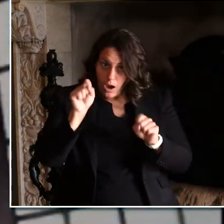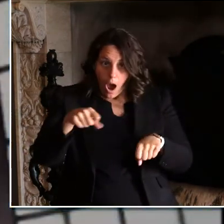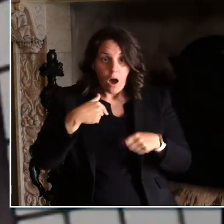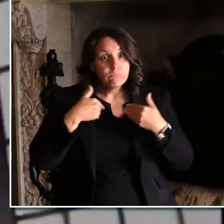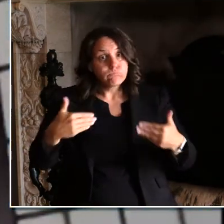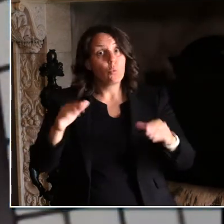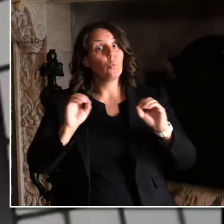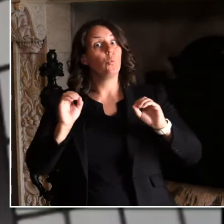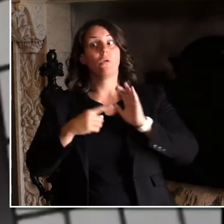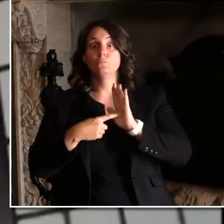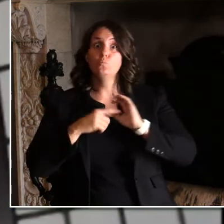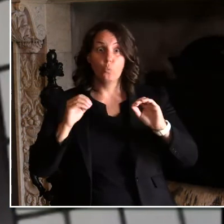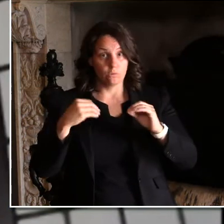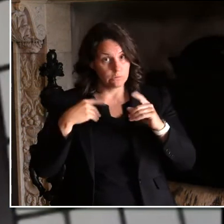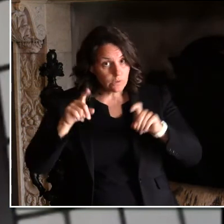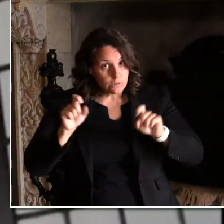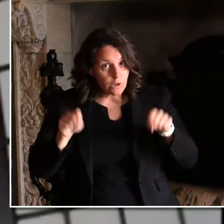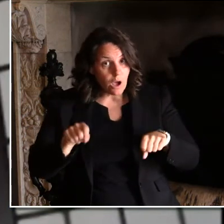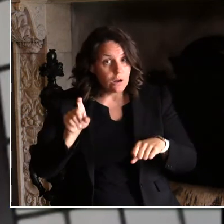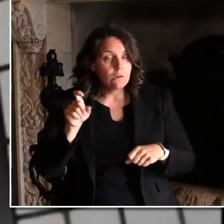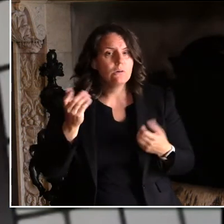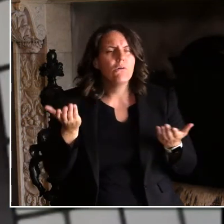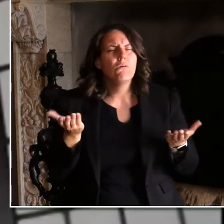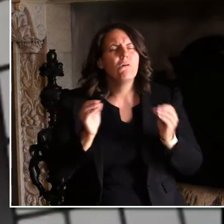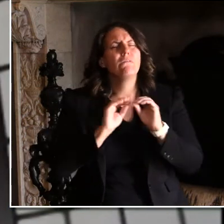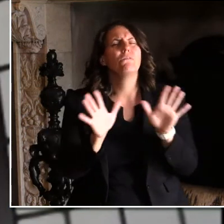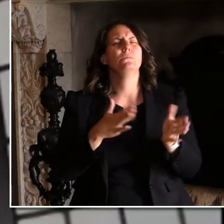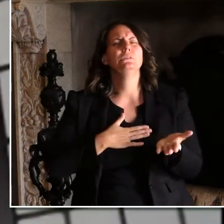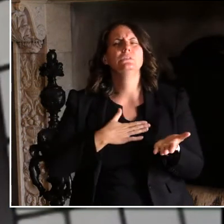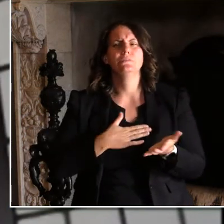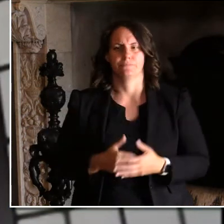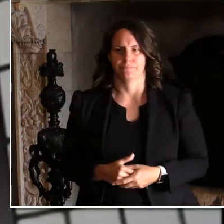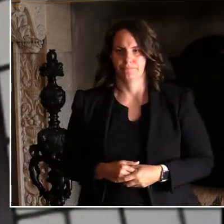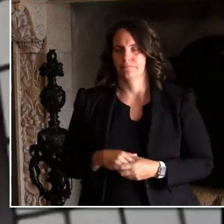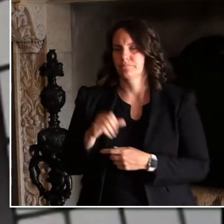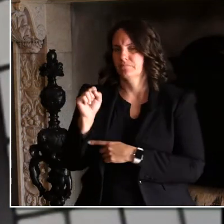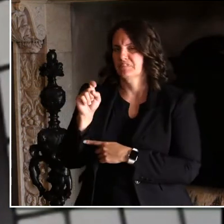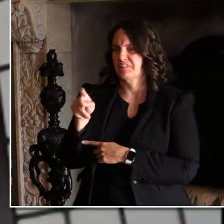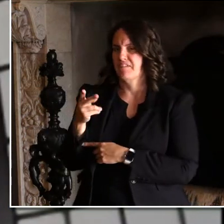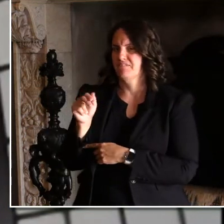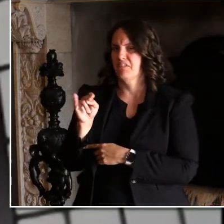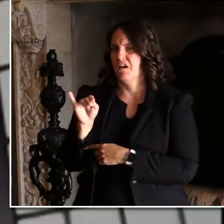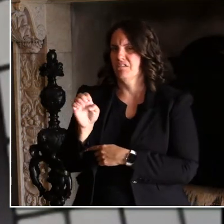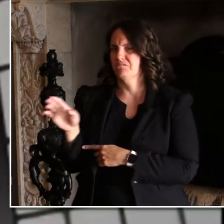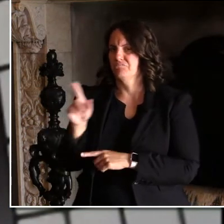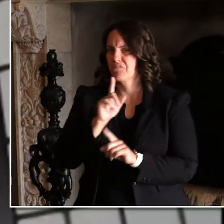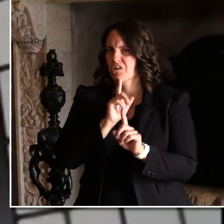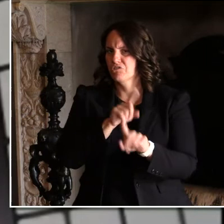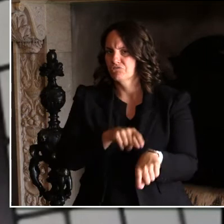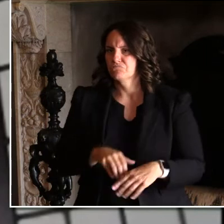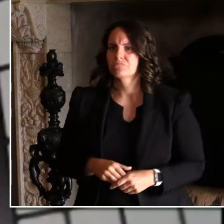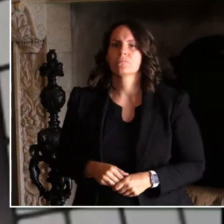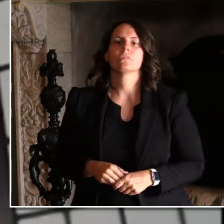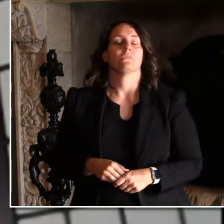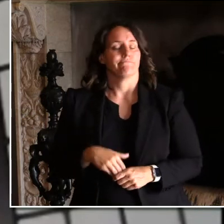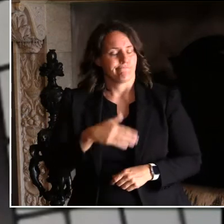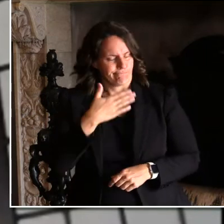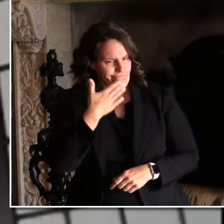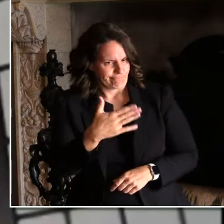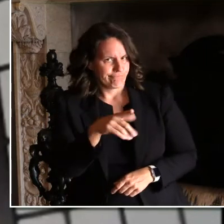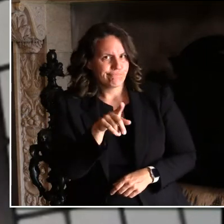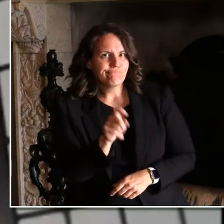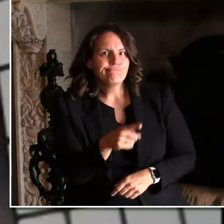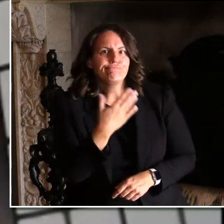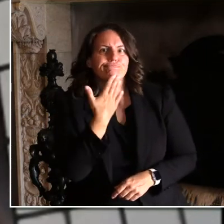Yeah, I'll take a stab at this one. I think that it's a great question. I know that there are a lot of folks who are really interested